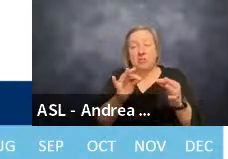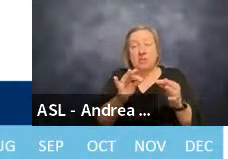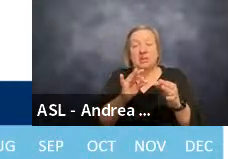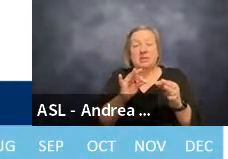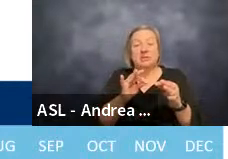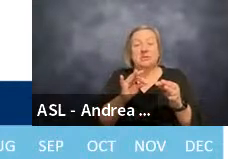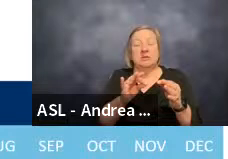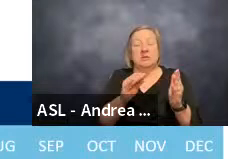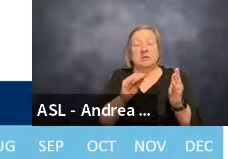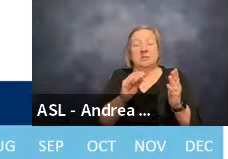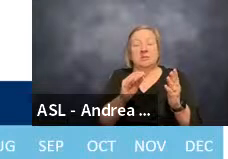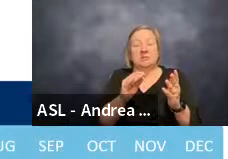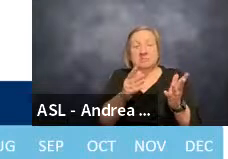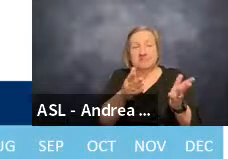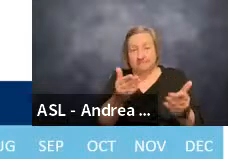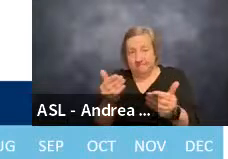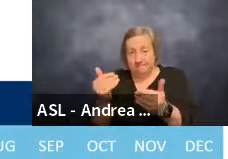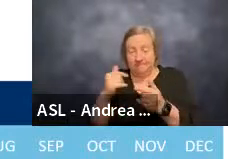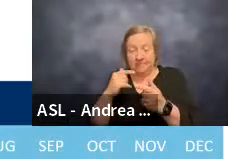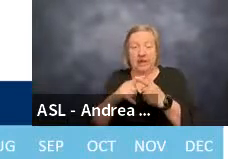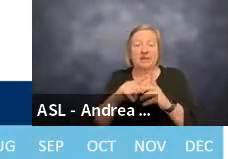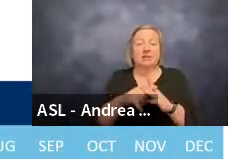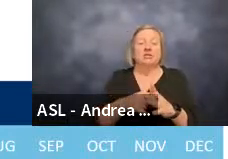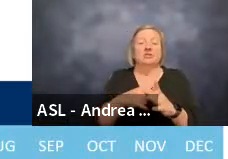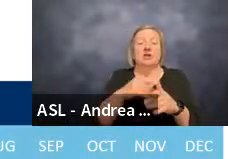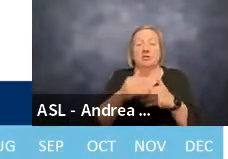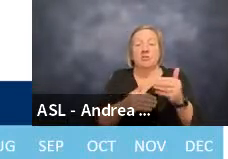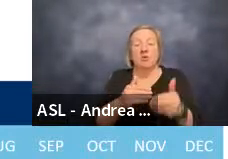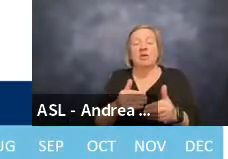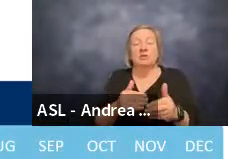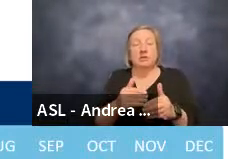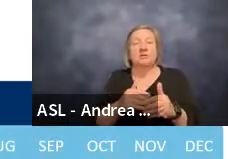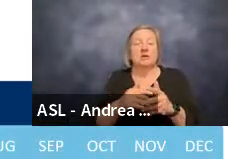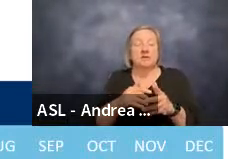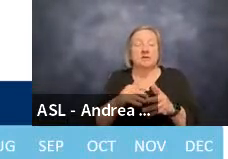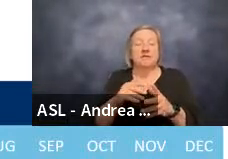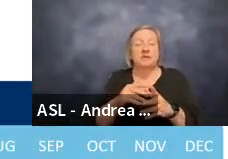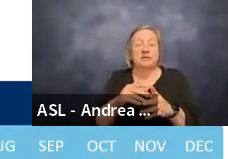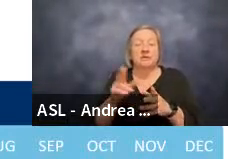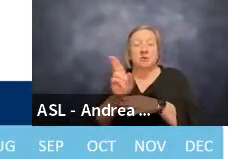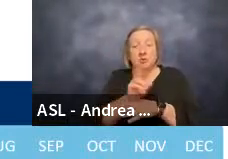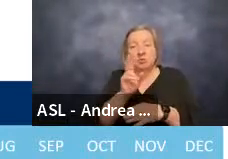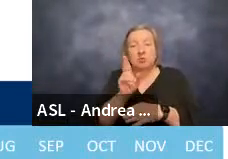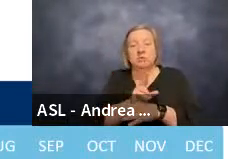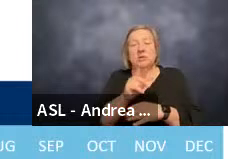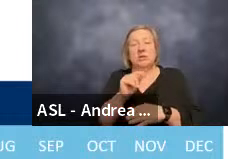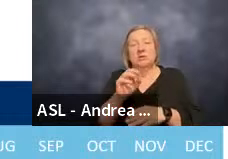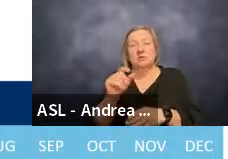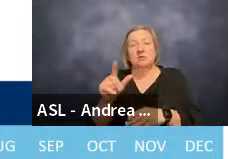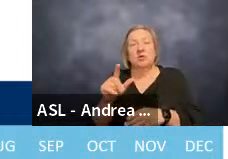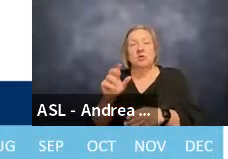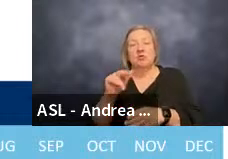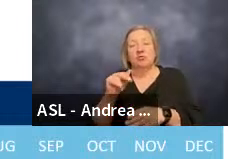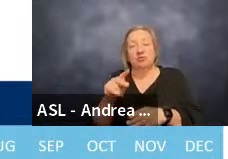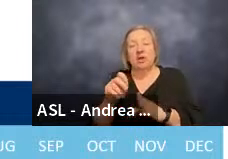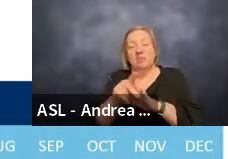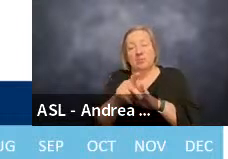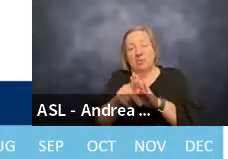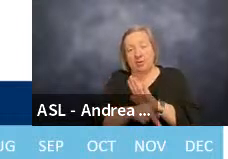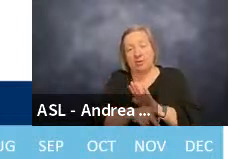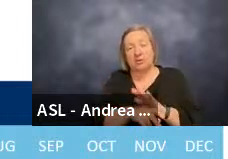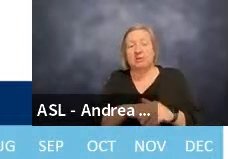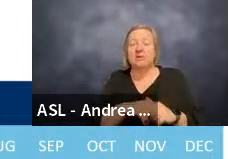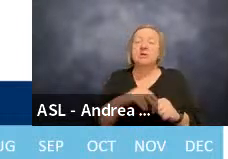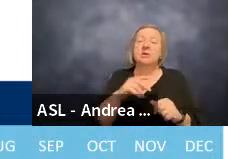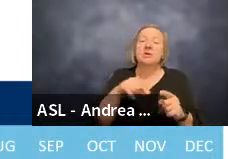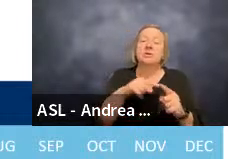account, and then beginning the process of adopting toll rates and policies. And I should note that when we talk about toll